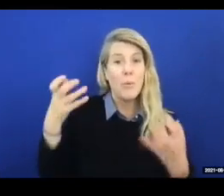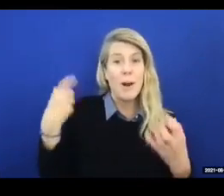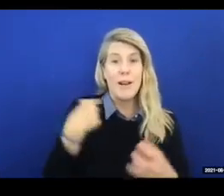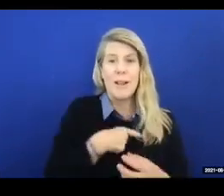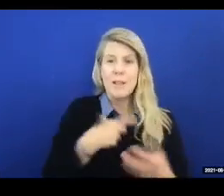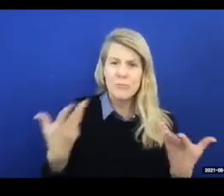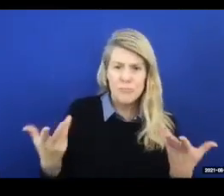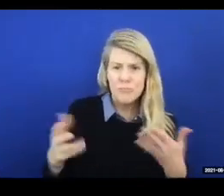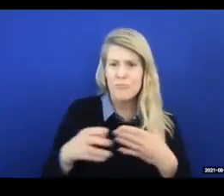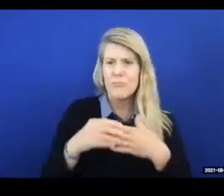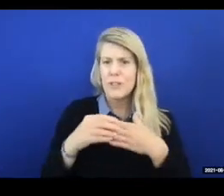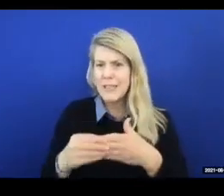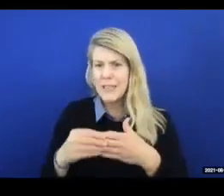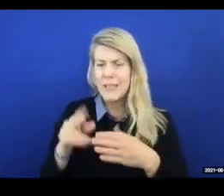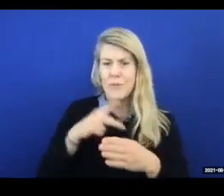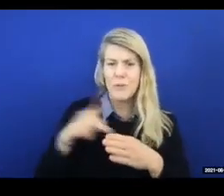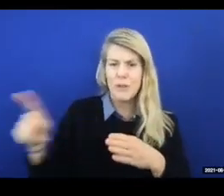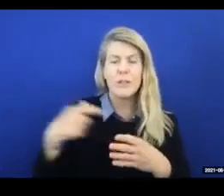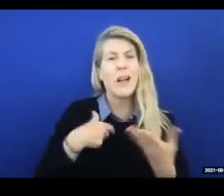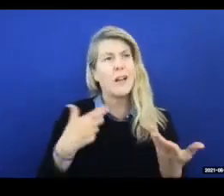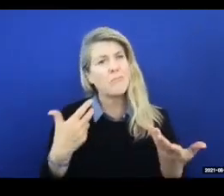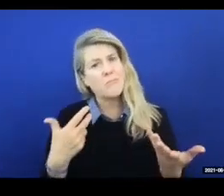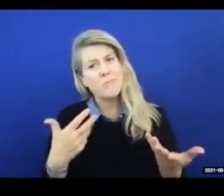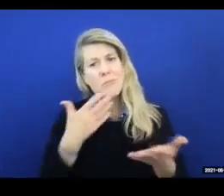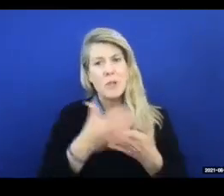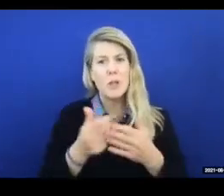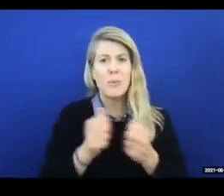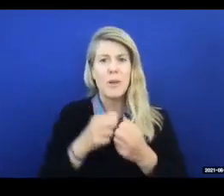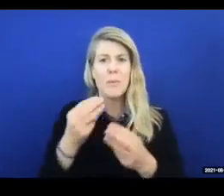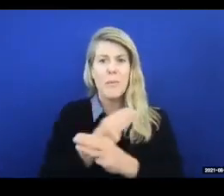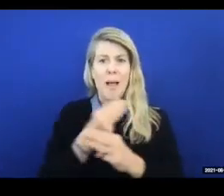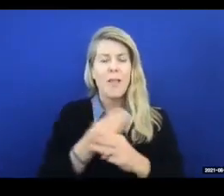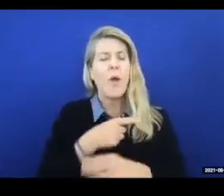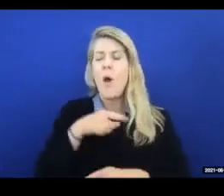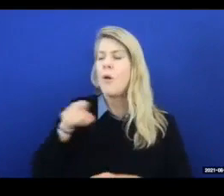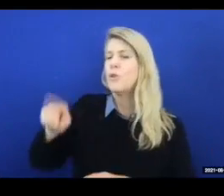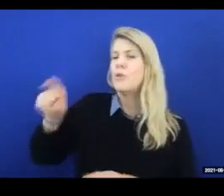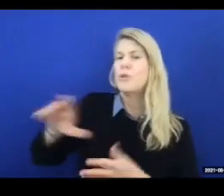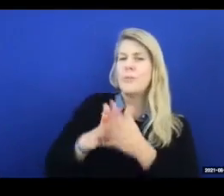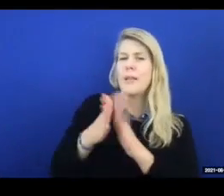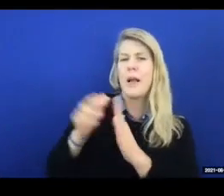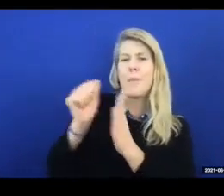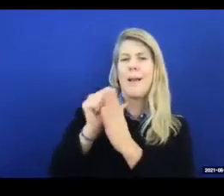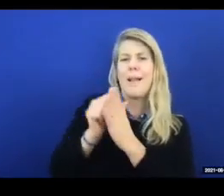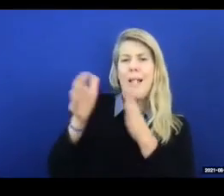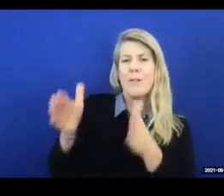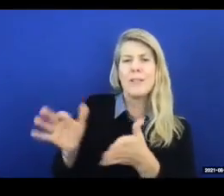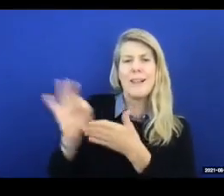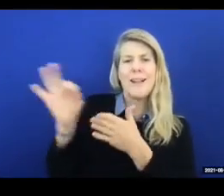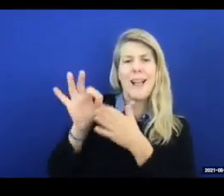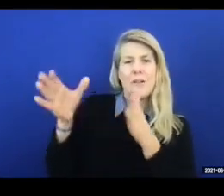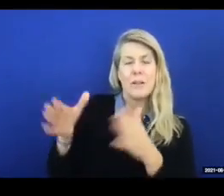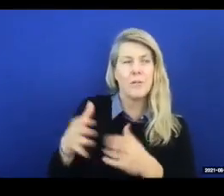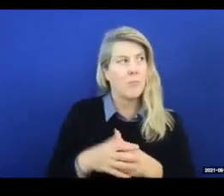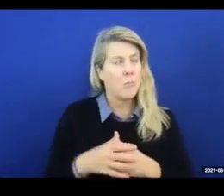lead professions, so since I was good at math, they decided I should be an accountant. I applied to a bunch of colleges but decided to